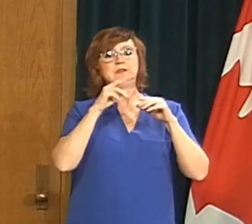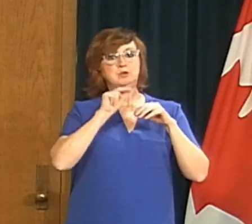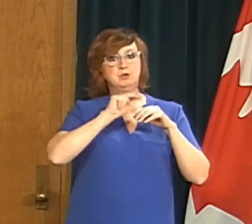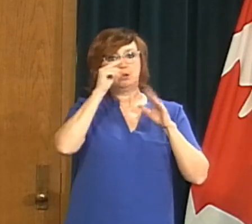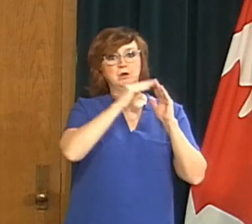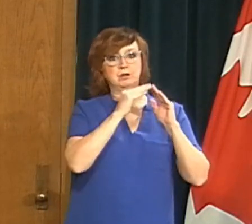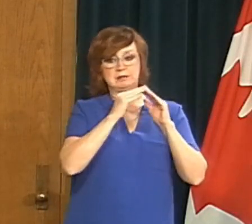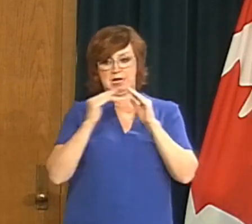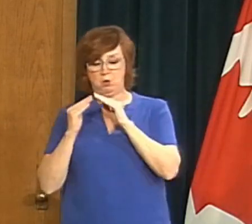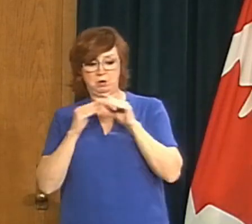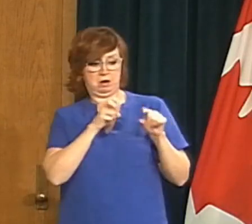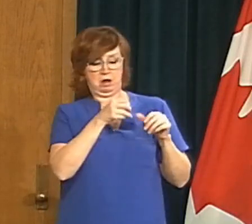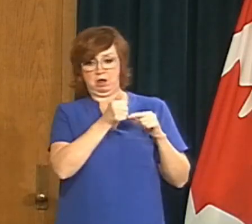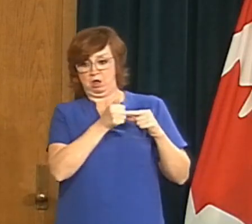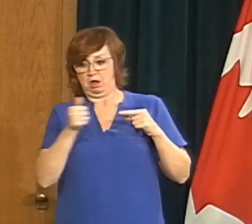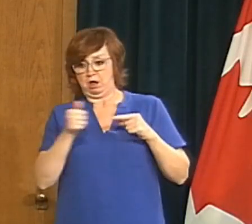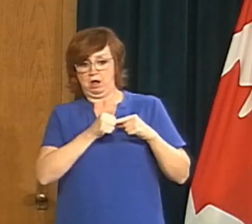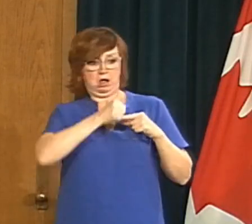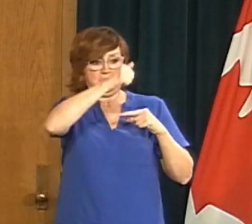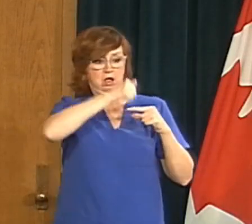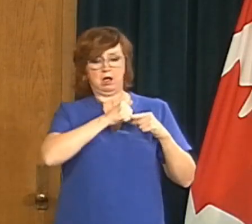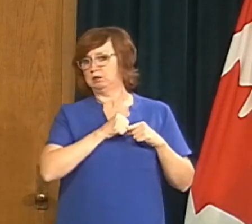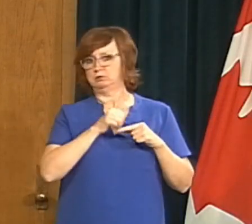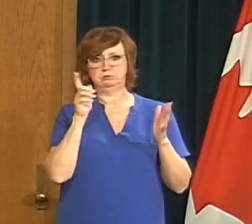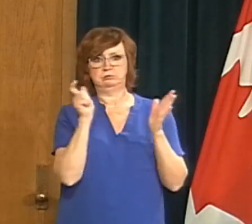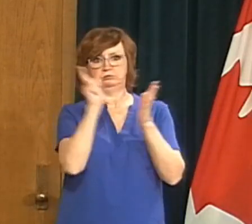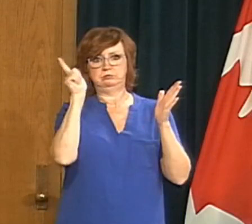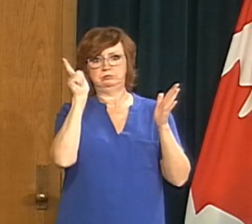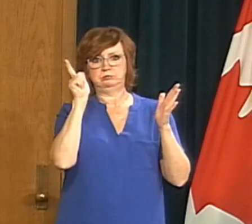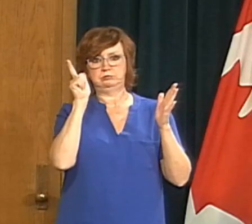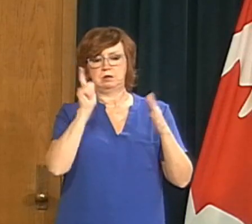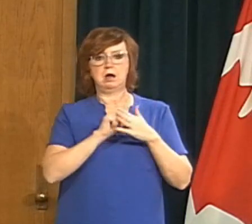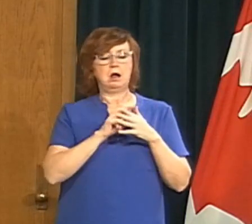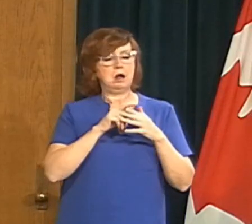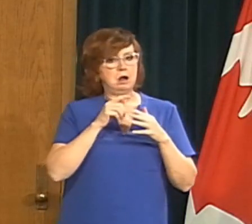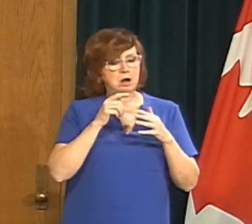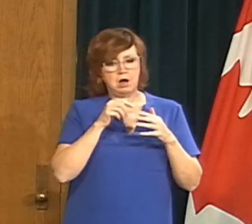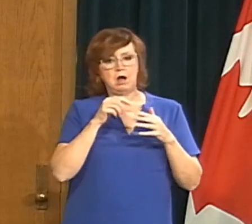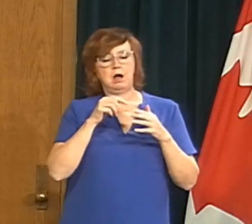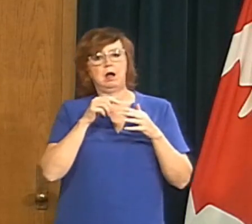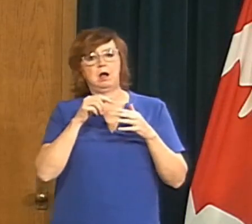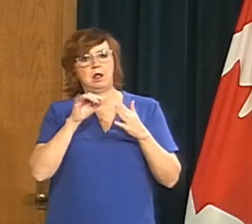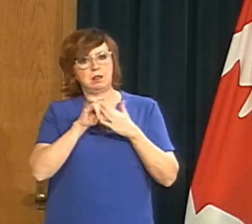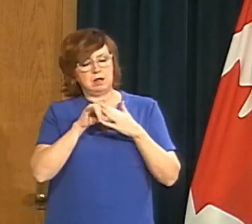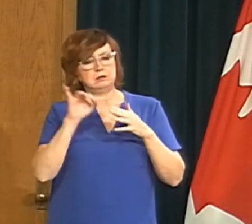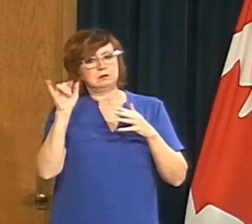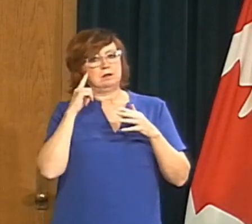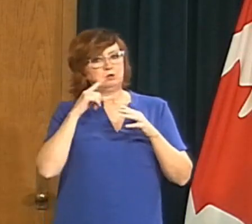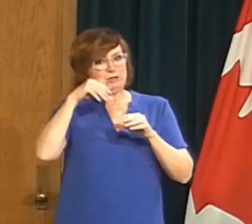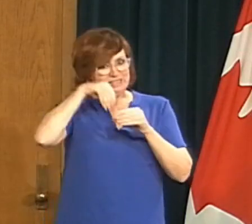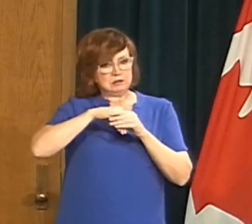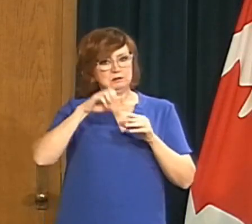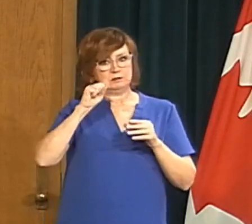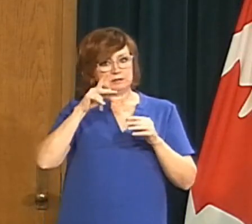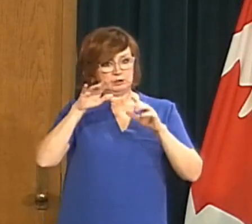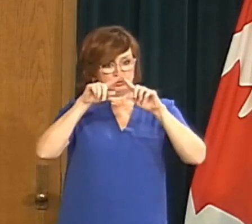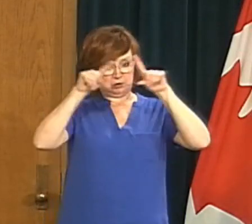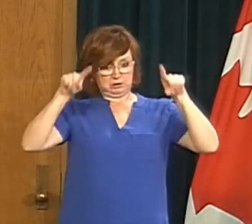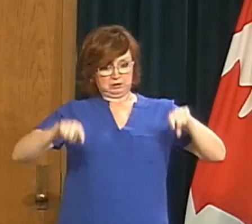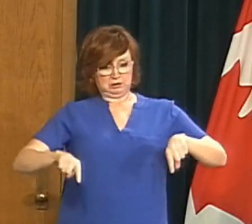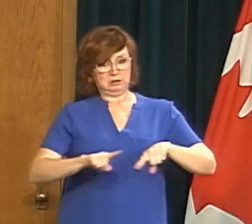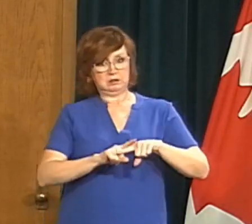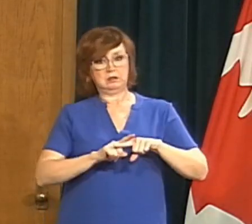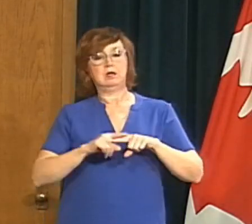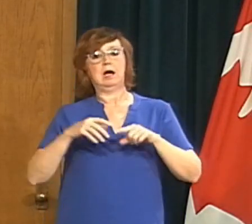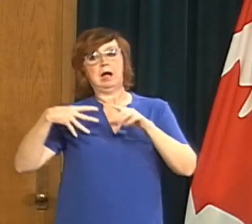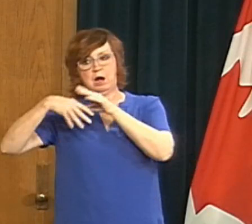in addition to the previous restriction on non-essential travel both in and out of northern Saskatchewan. The communities of La